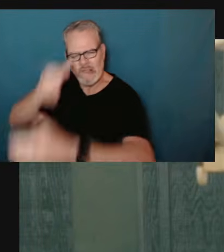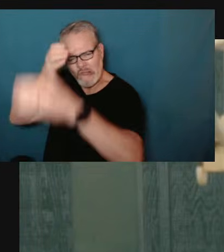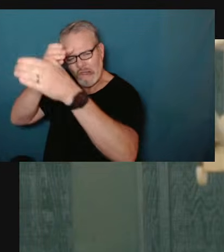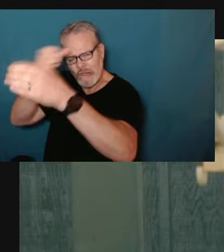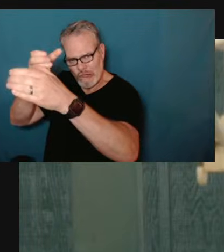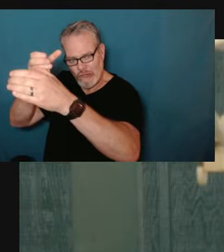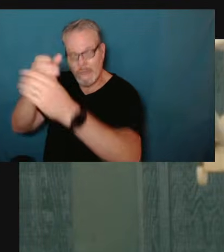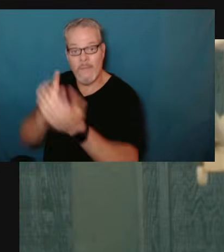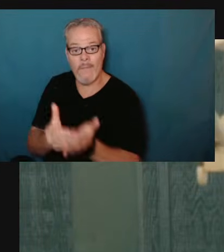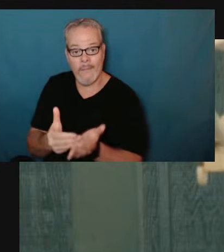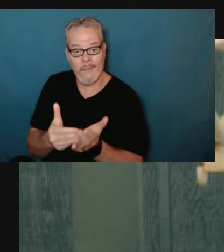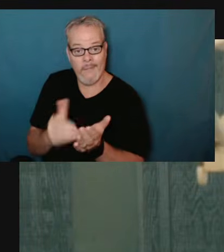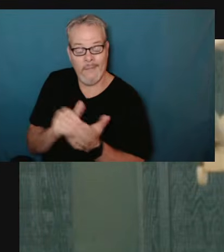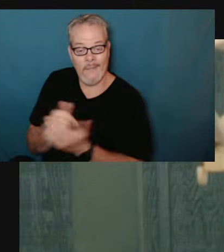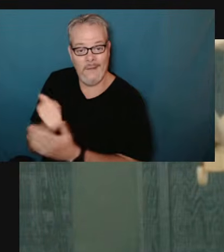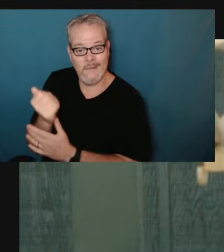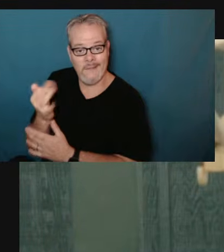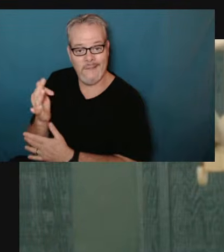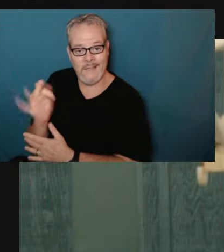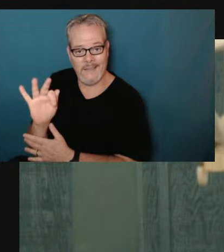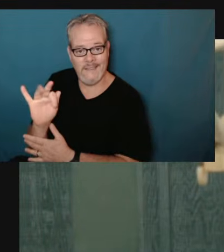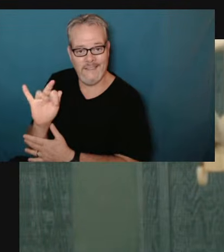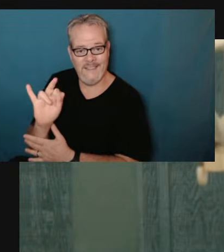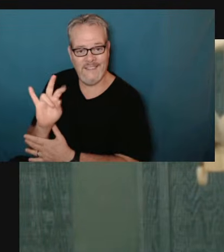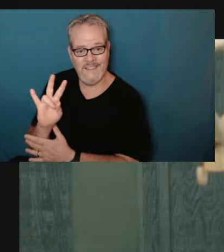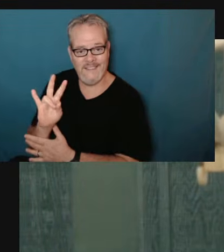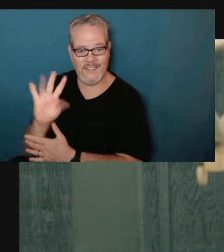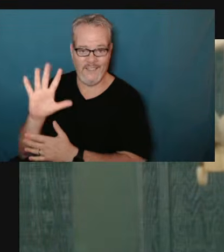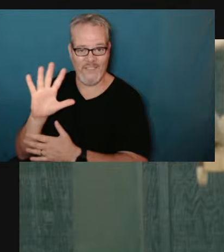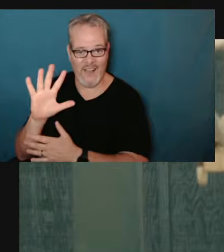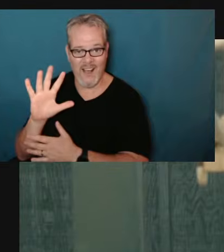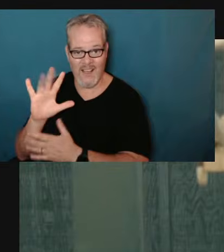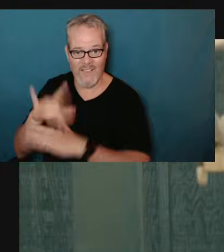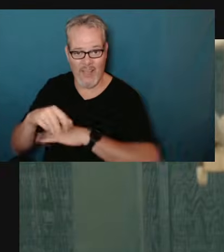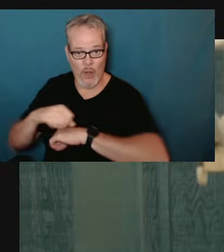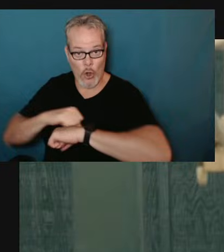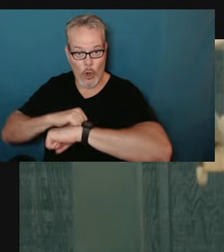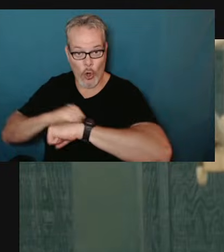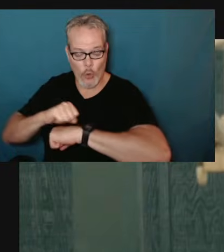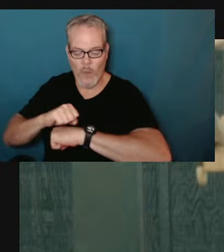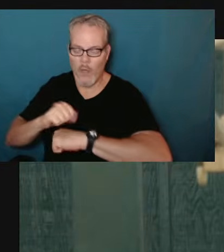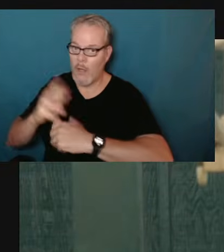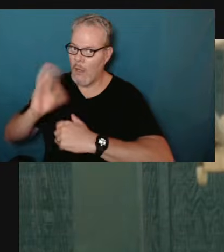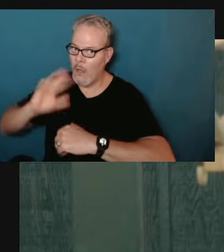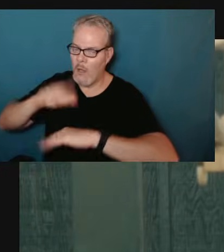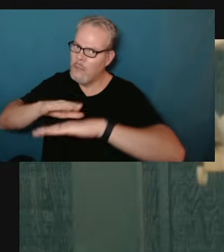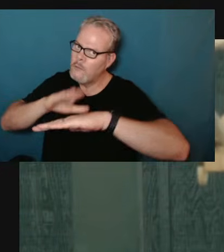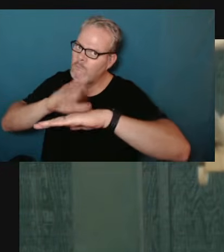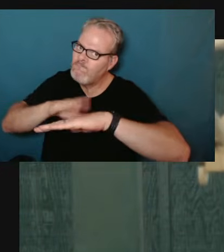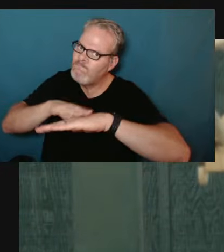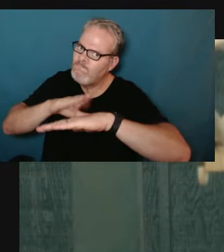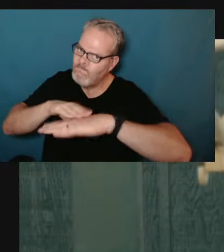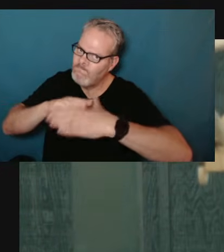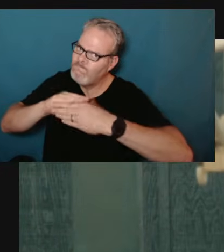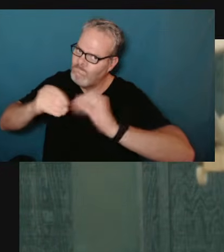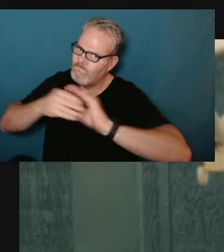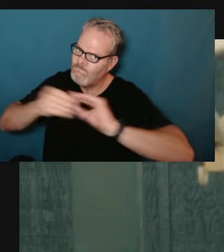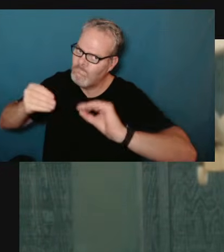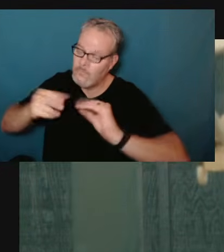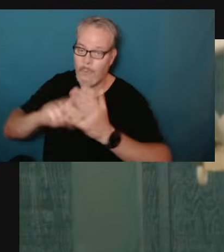earthquake is a cautionary tale. Okay, massive earthquake happened, more will happen in the